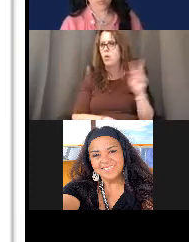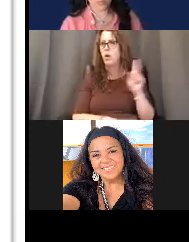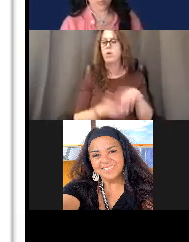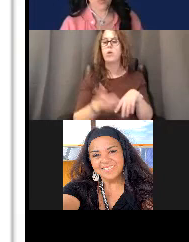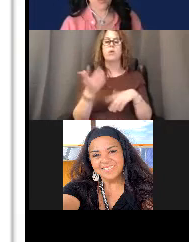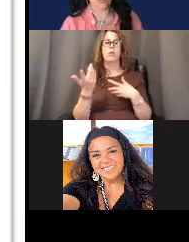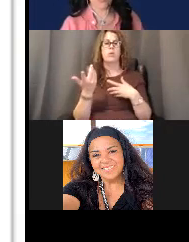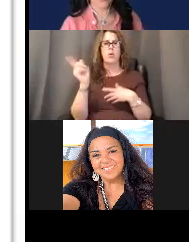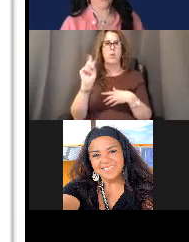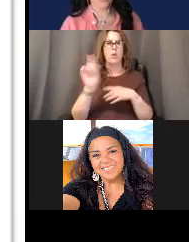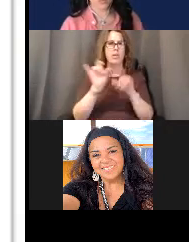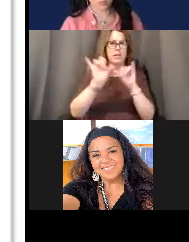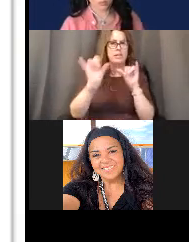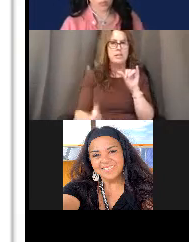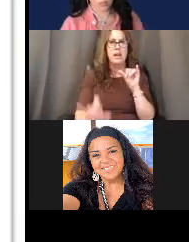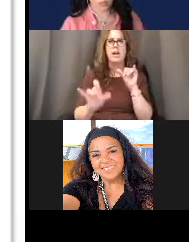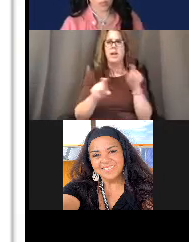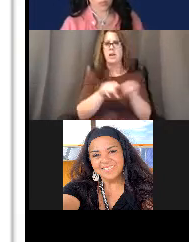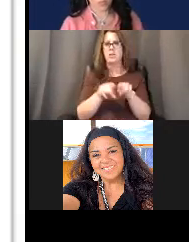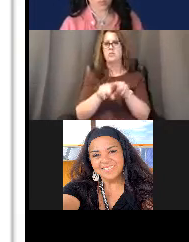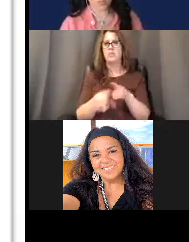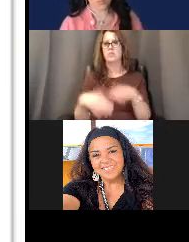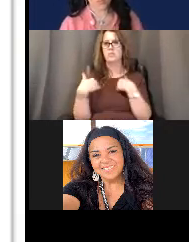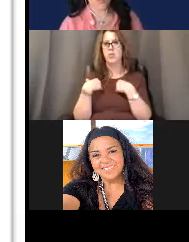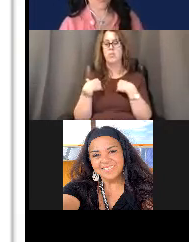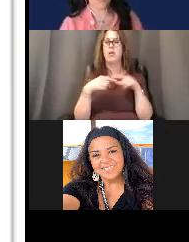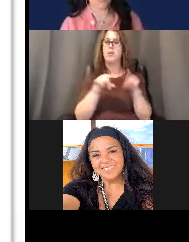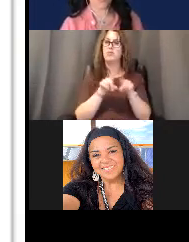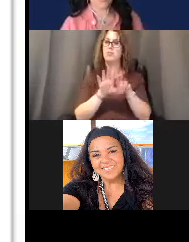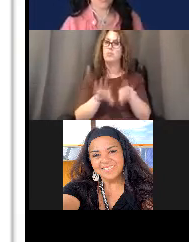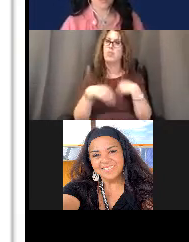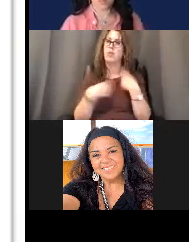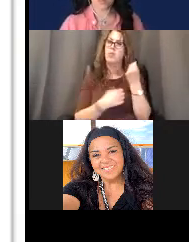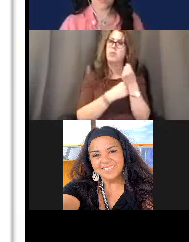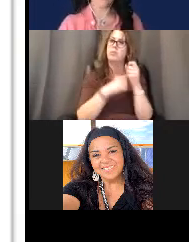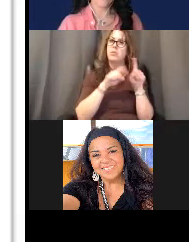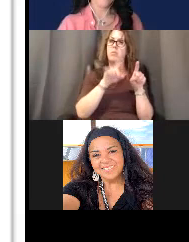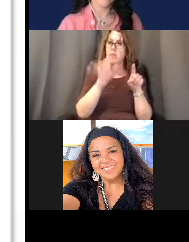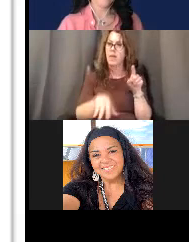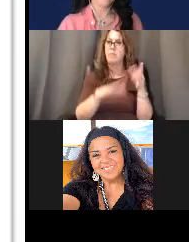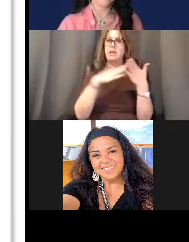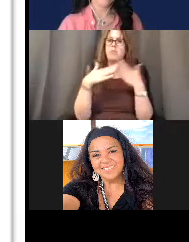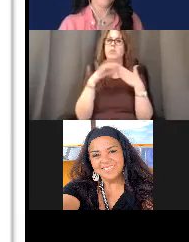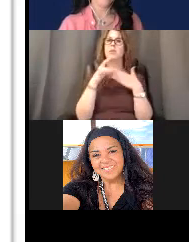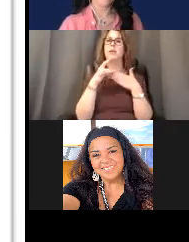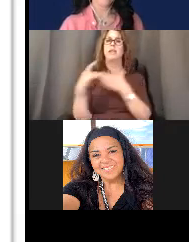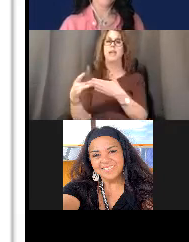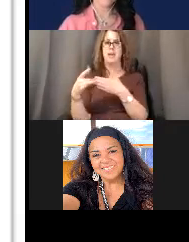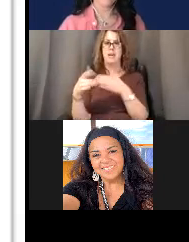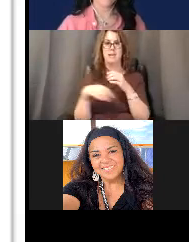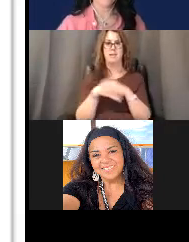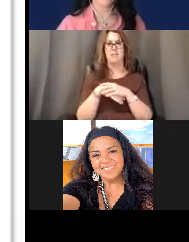accountable, and have the supports they need, but have it be community led. So we list these out just to give